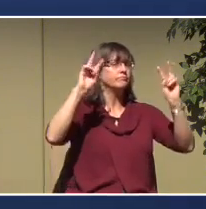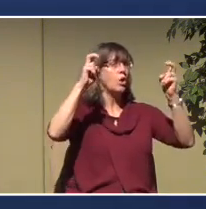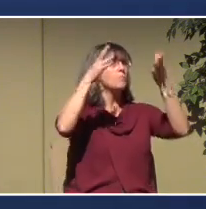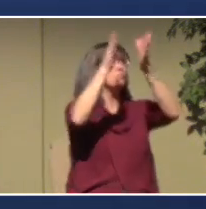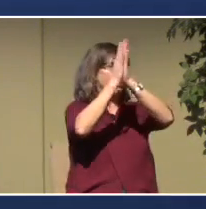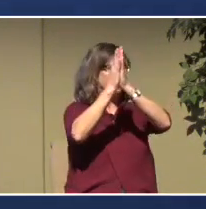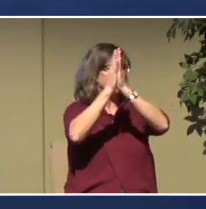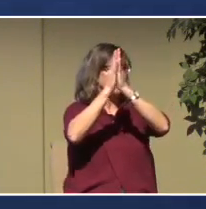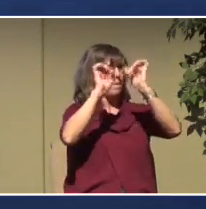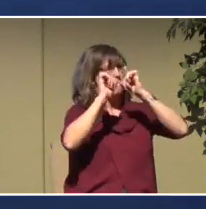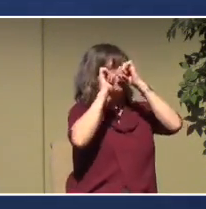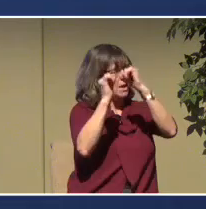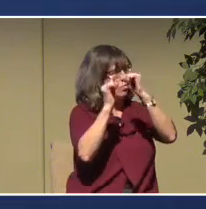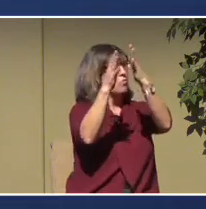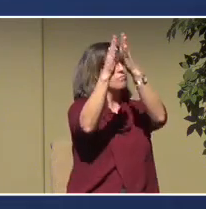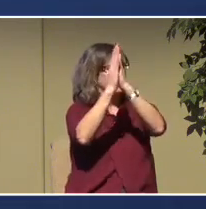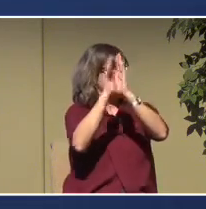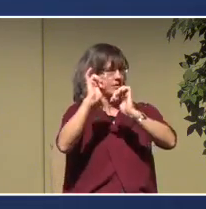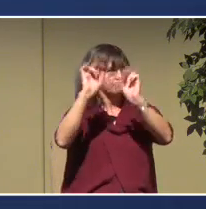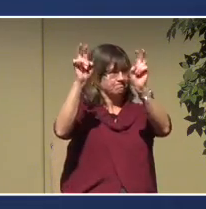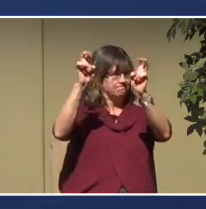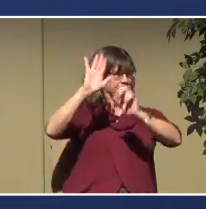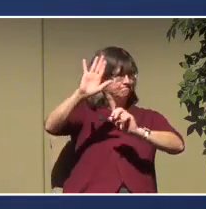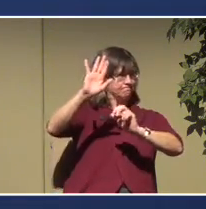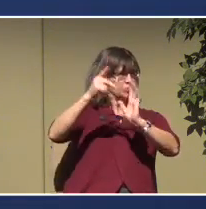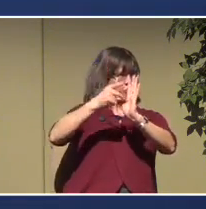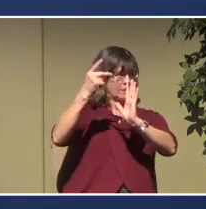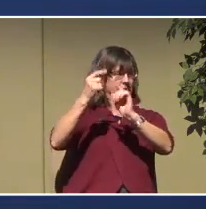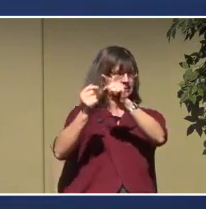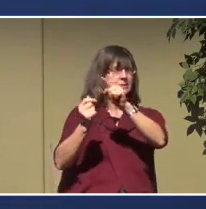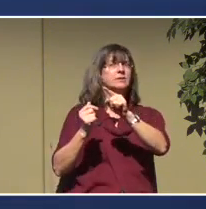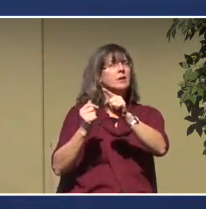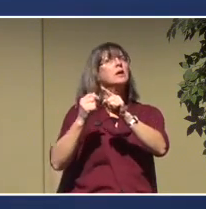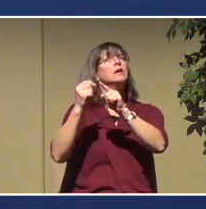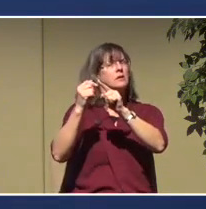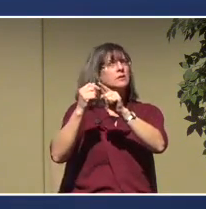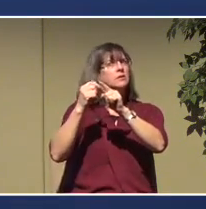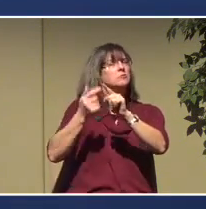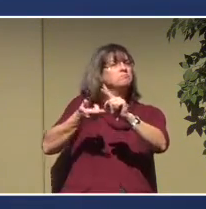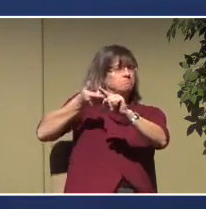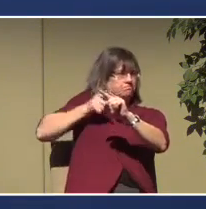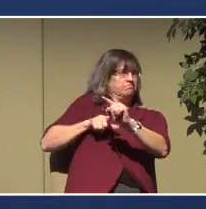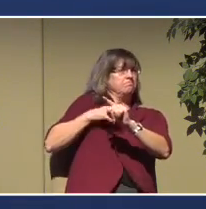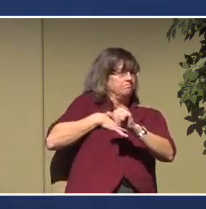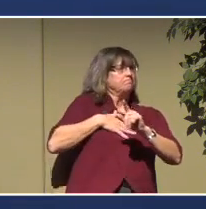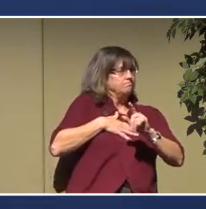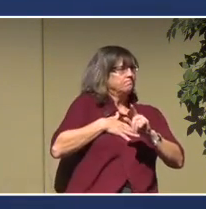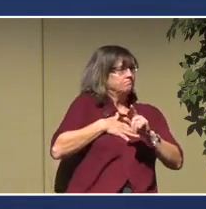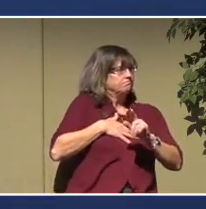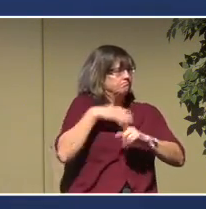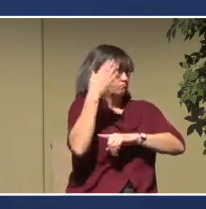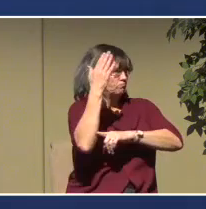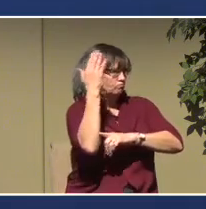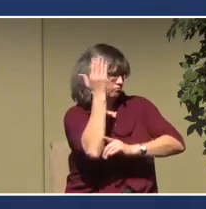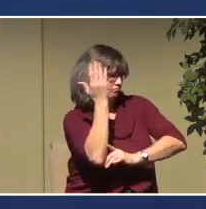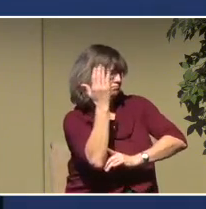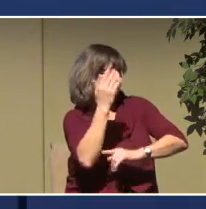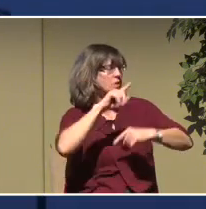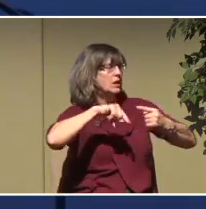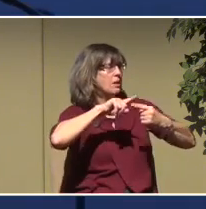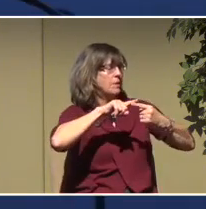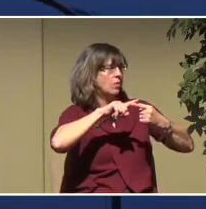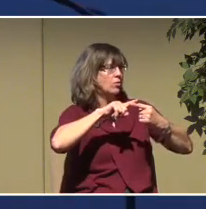We discussed it. It was something that was on my heart. It was on his heart. He preached on that. And his focus was on the